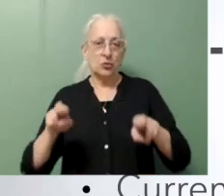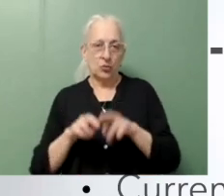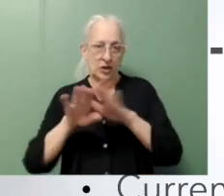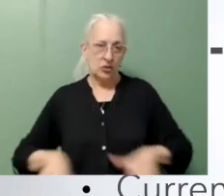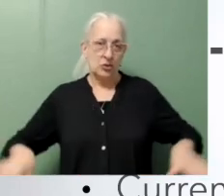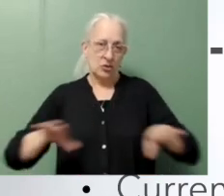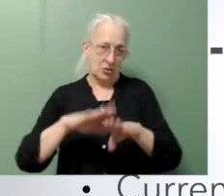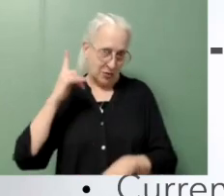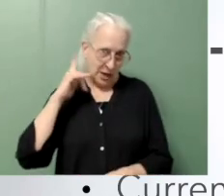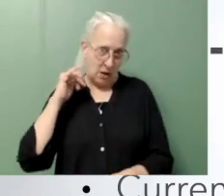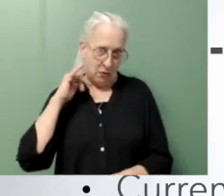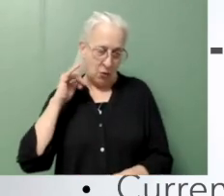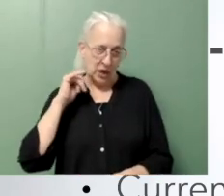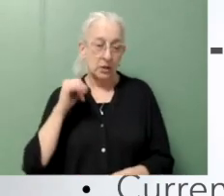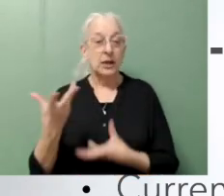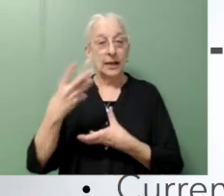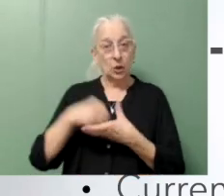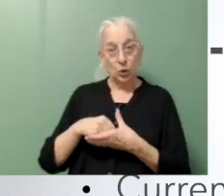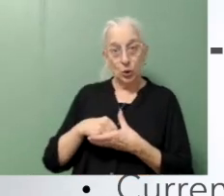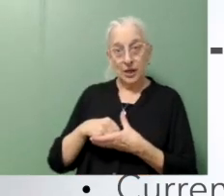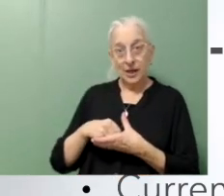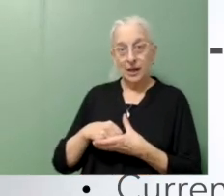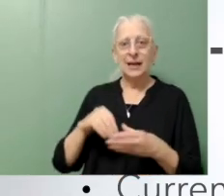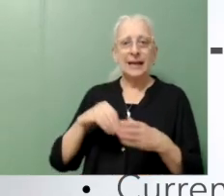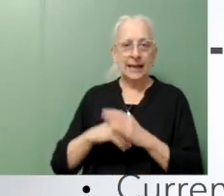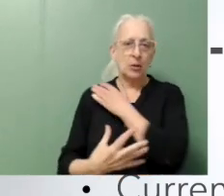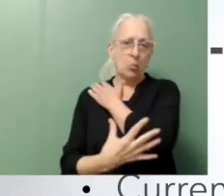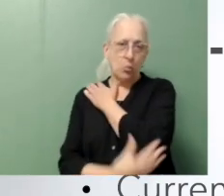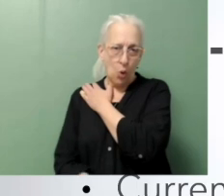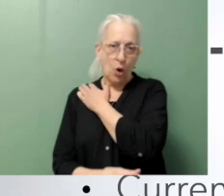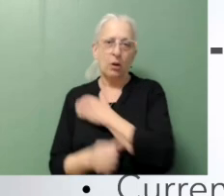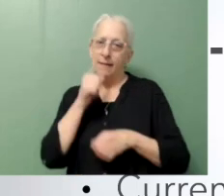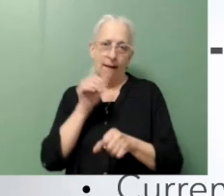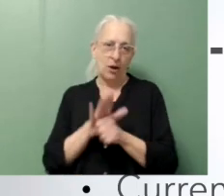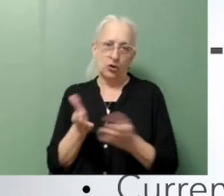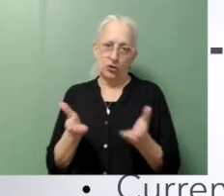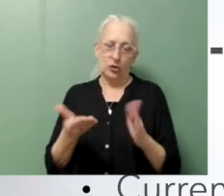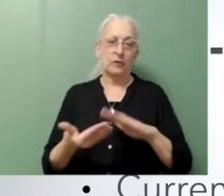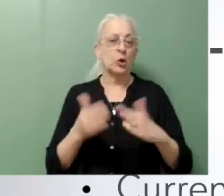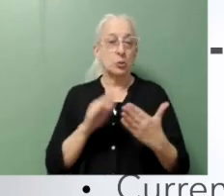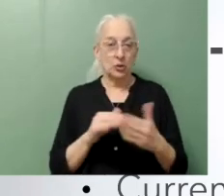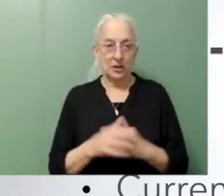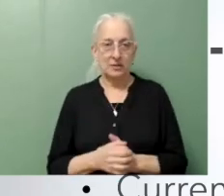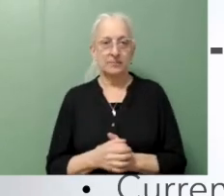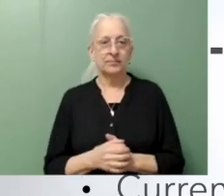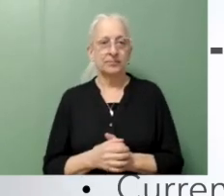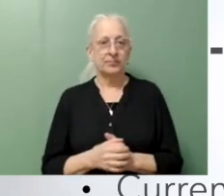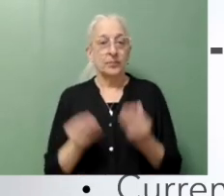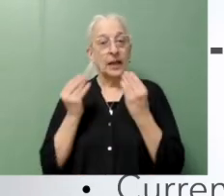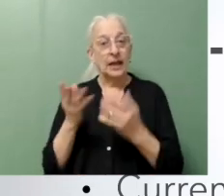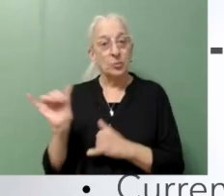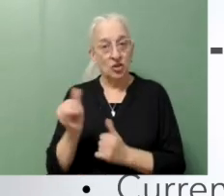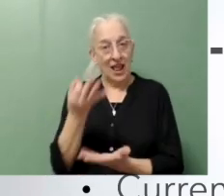across California, including hosting in disadvantaged and underserved communities. Information such